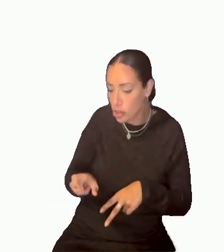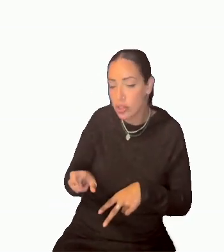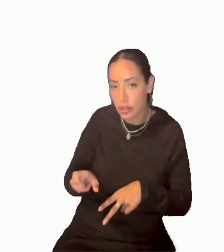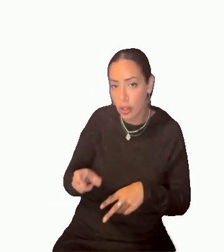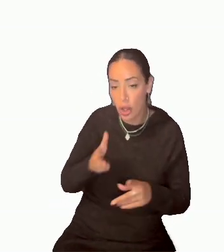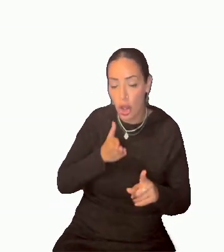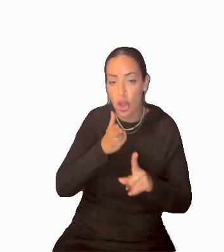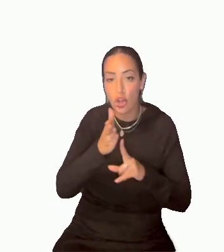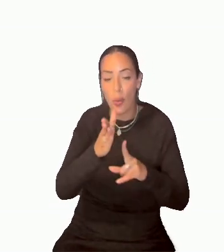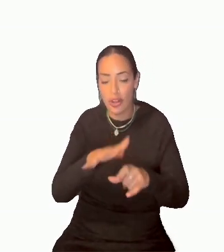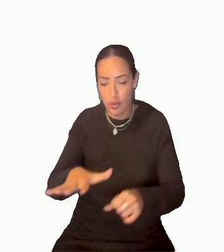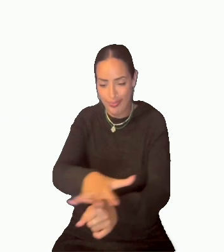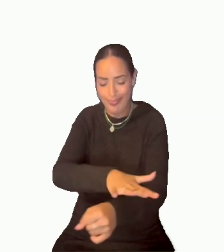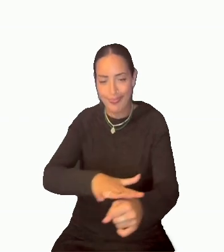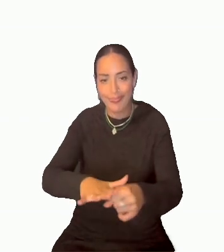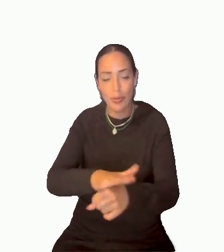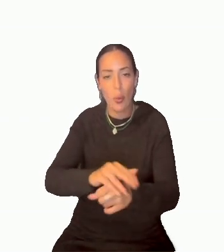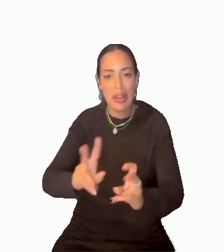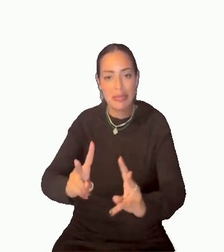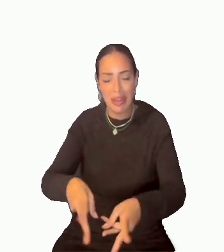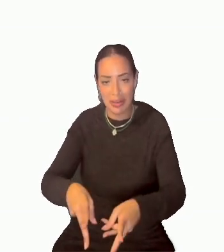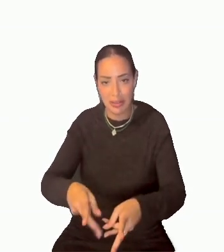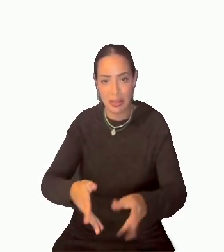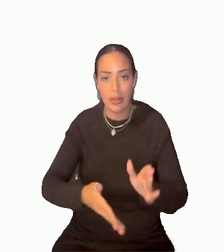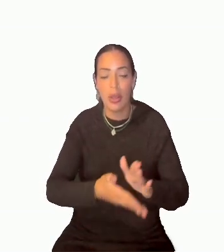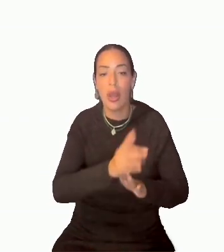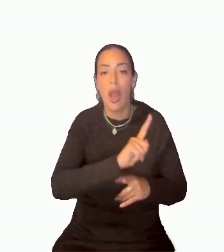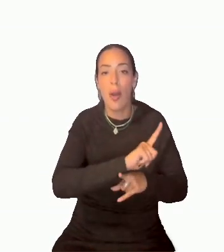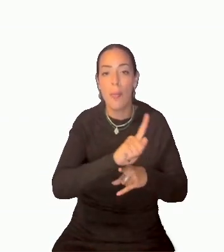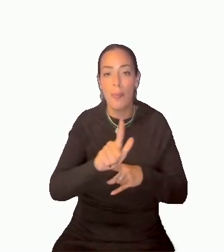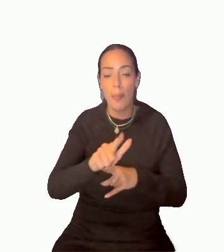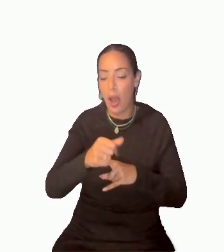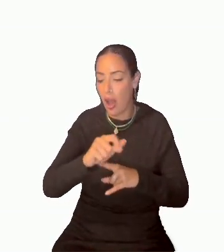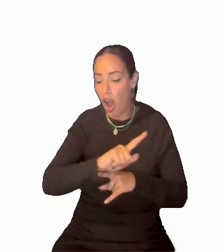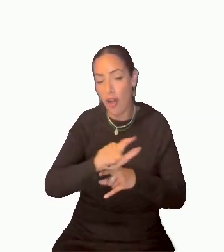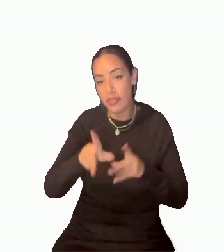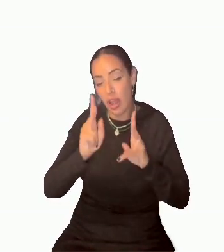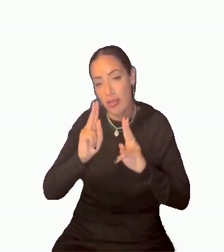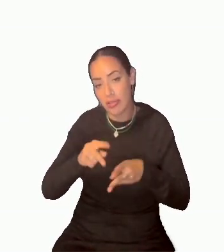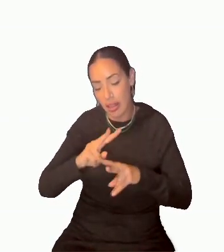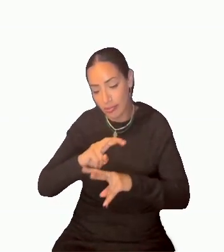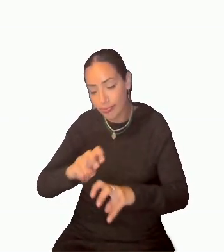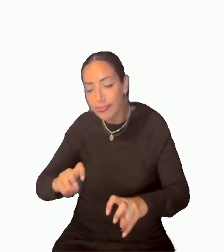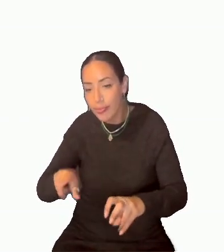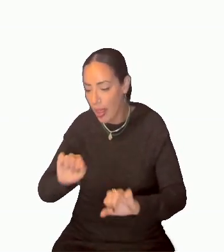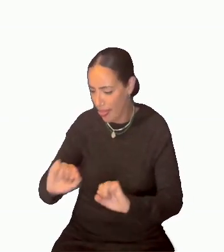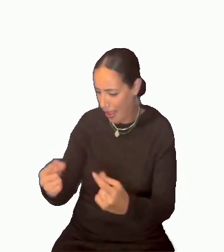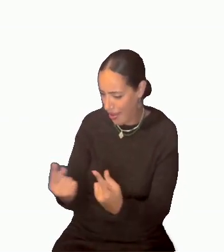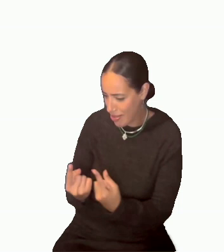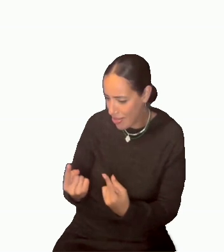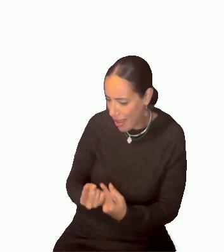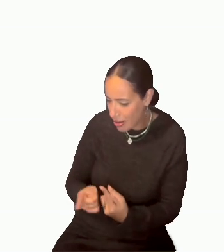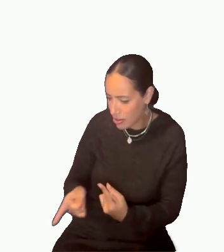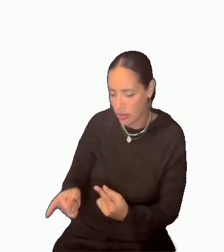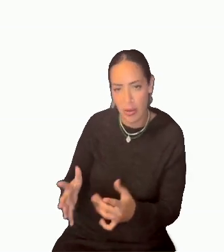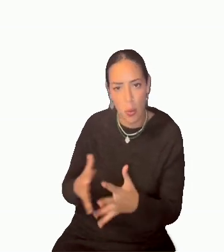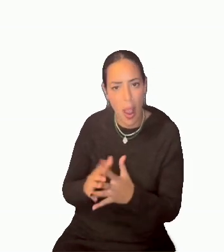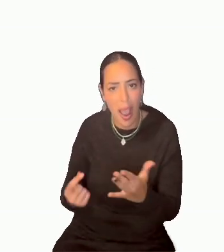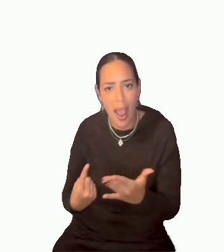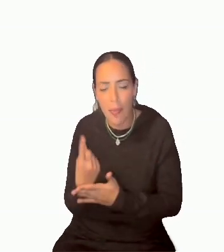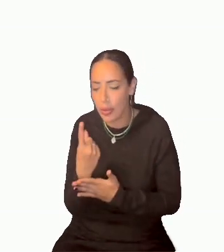scene, mitigating the impact of postmortems, managing the return of personal effects, understanding the legal